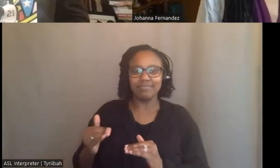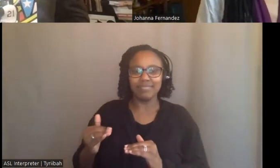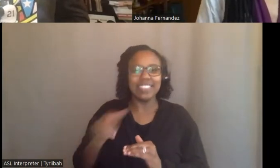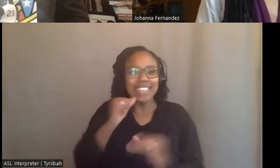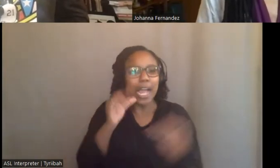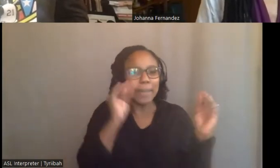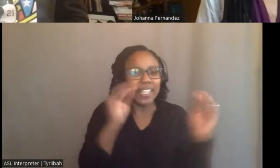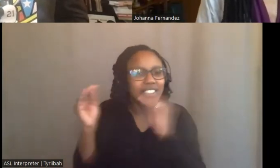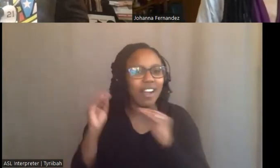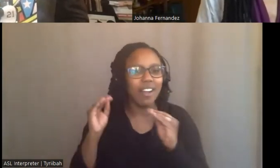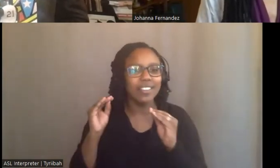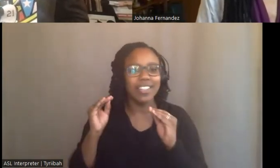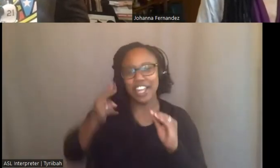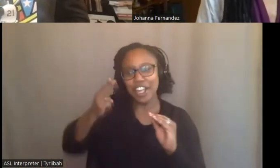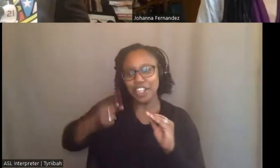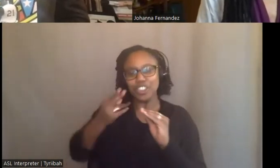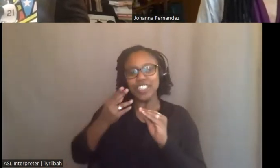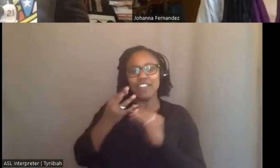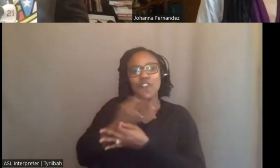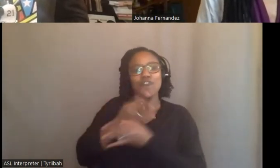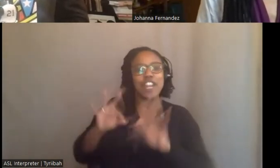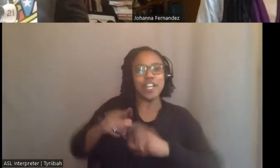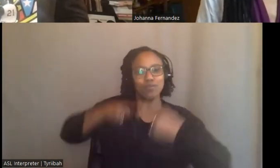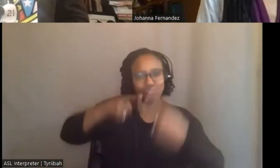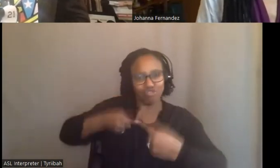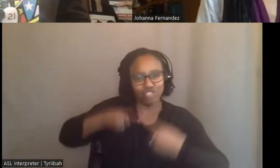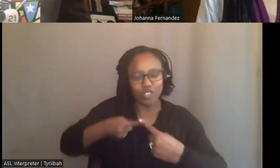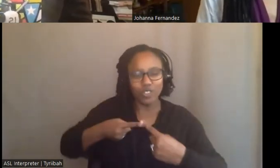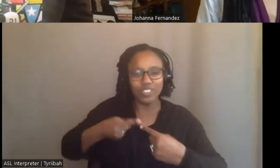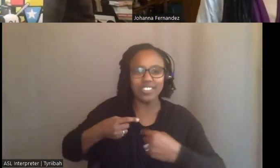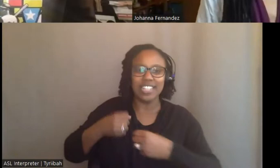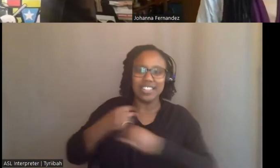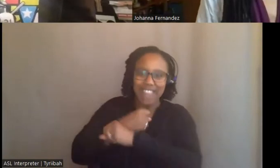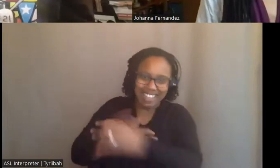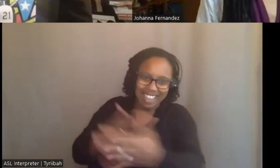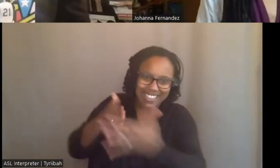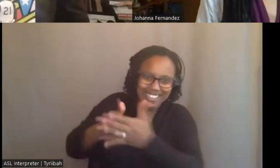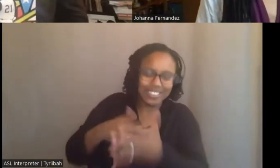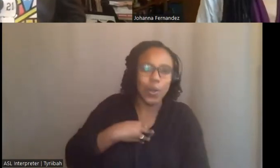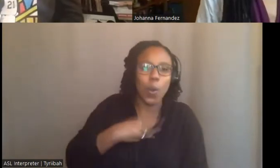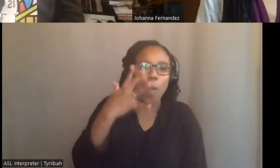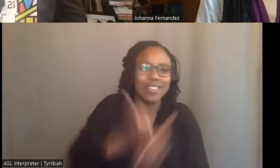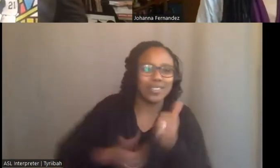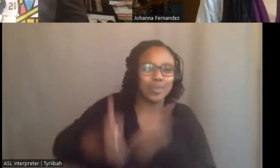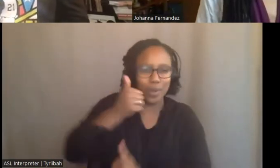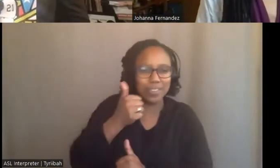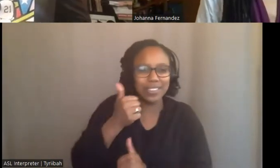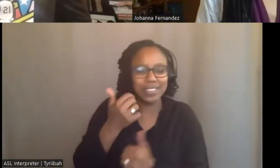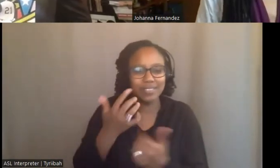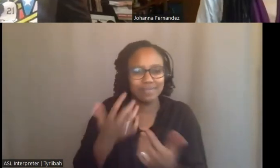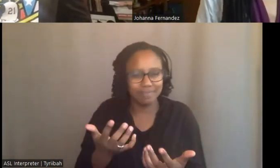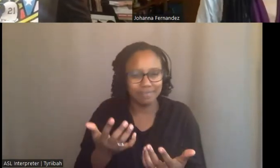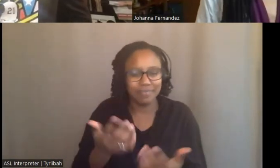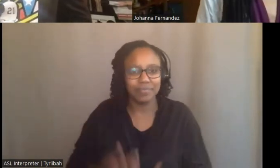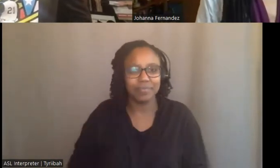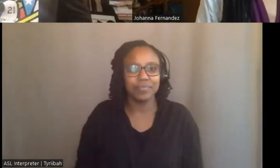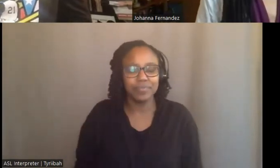freedom struggles against white supremacy. Yeah, no doubt. No doubt. It's such an